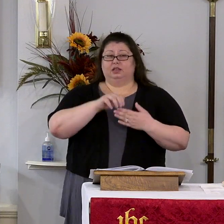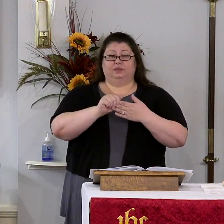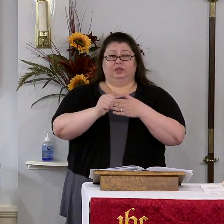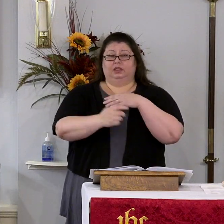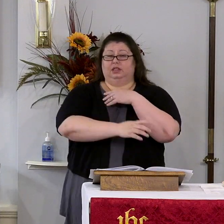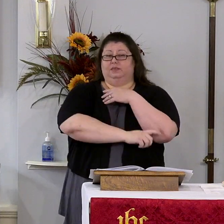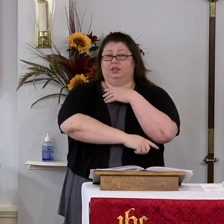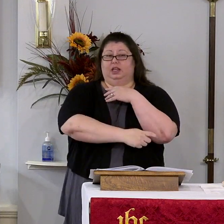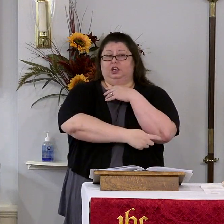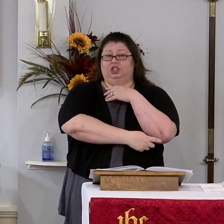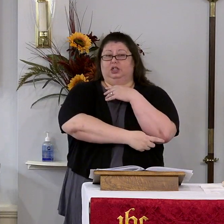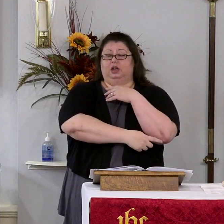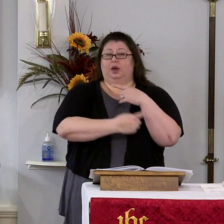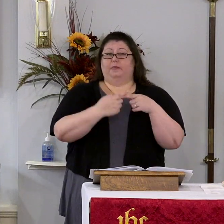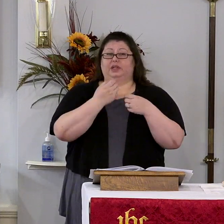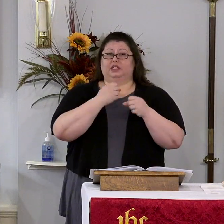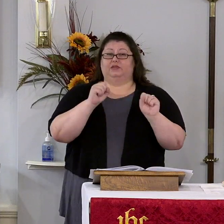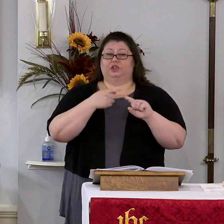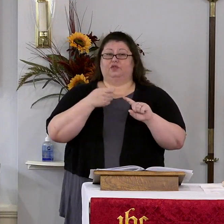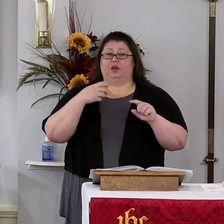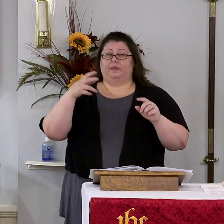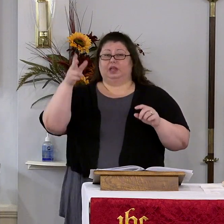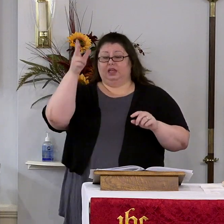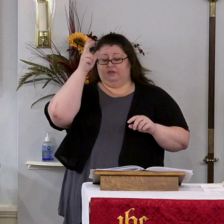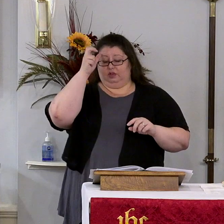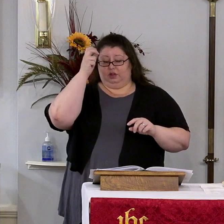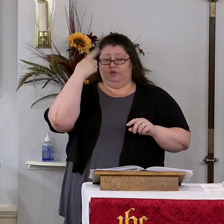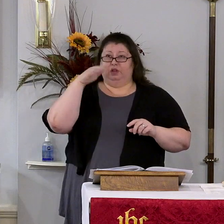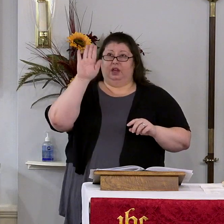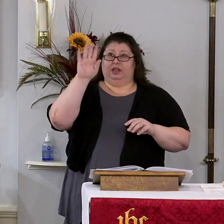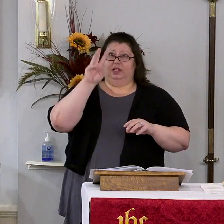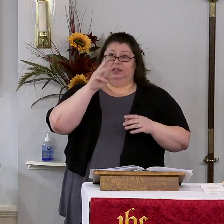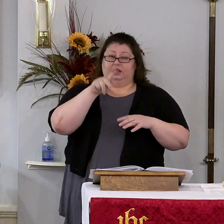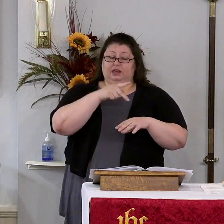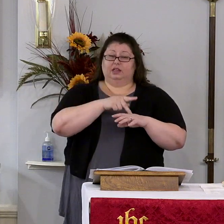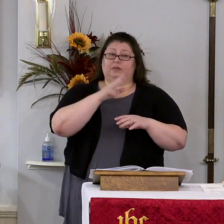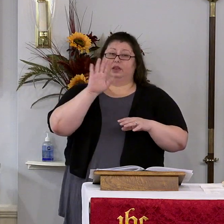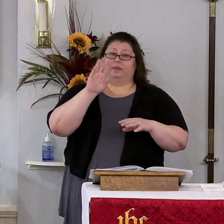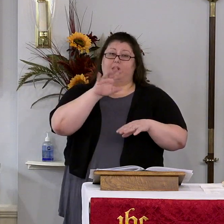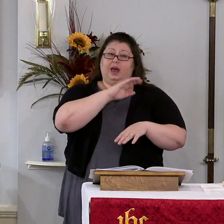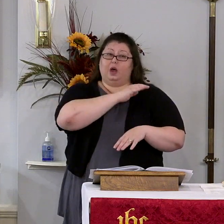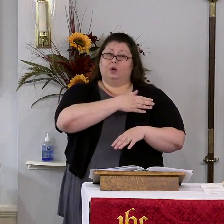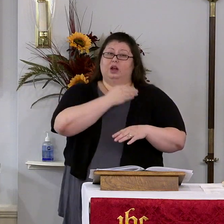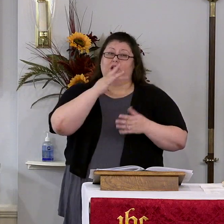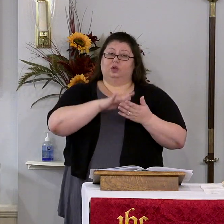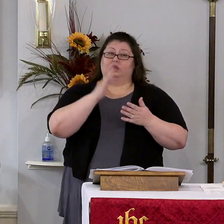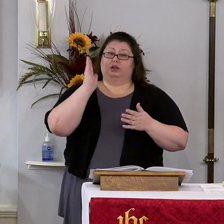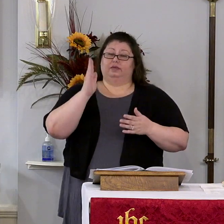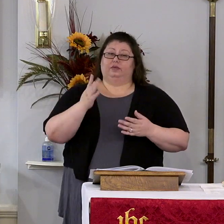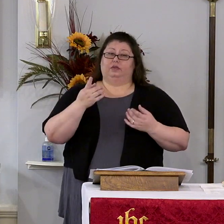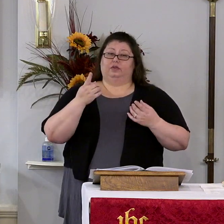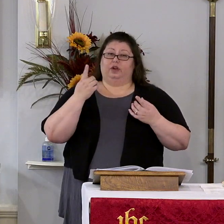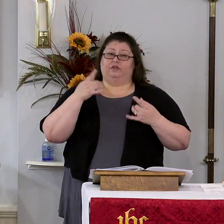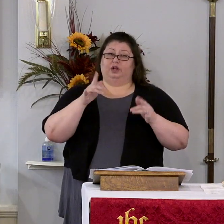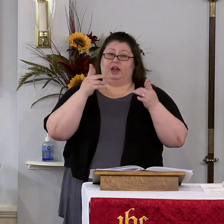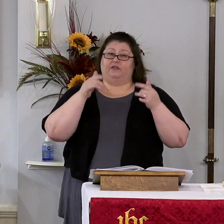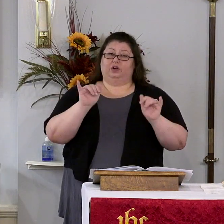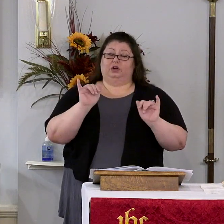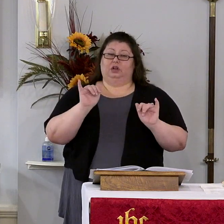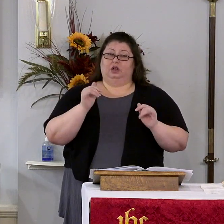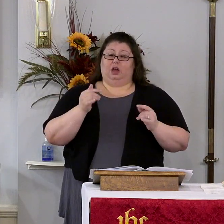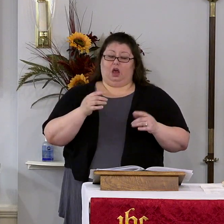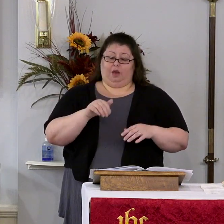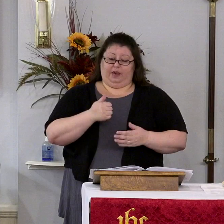into temptation, but deliver us from evil. For thine is the kingdom, and the power, and the glory, forever and